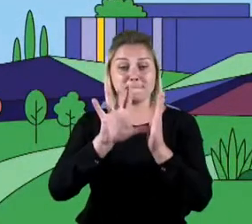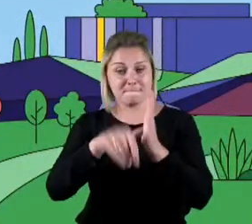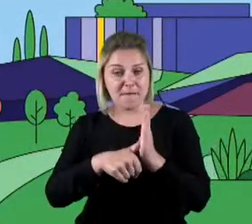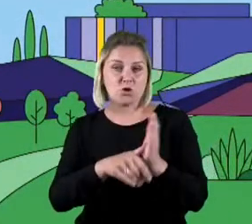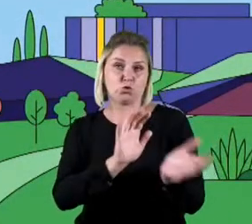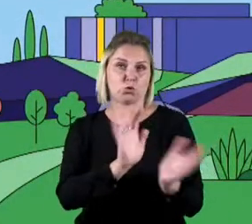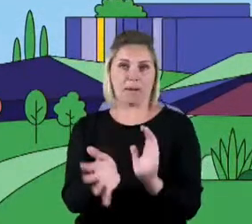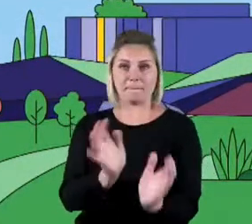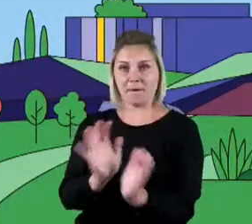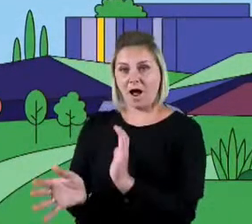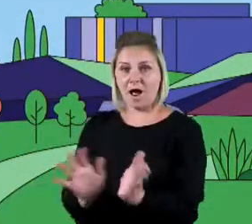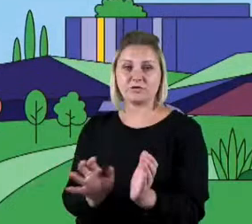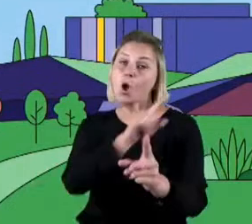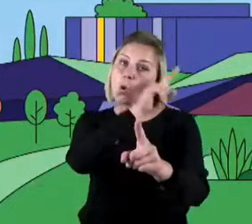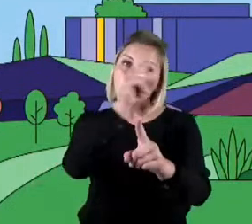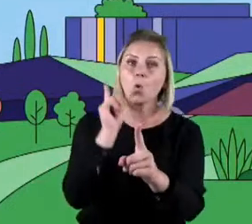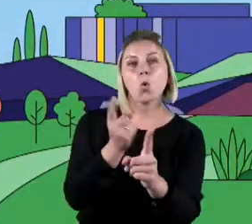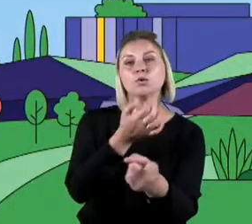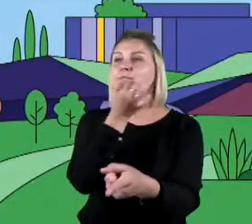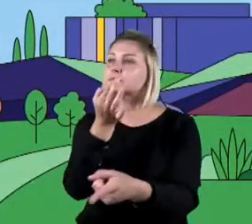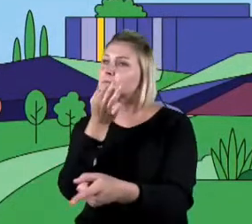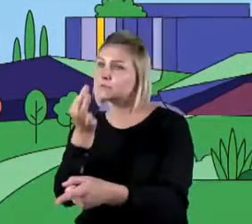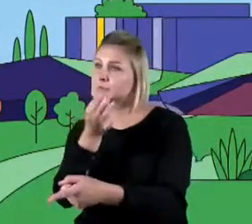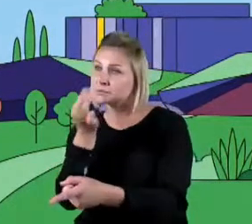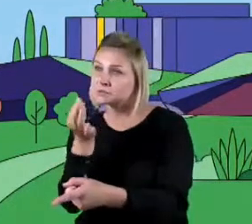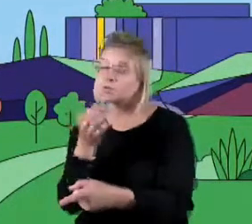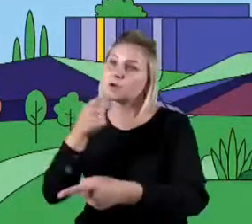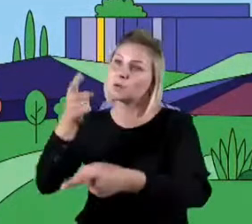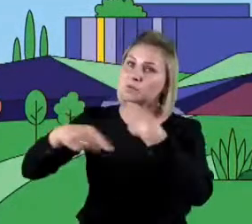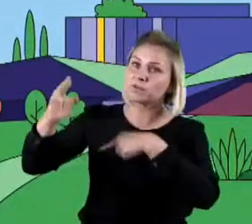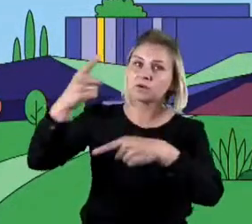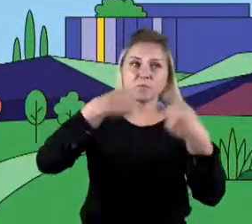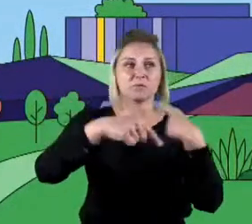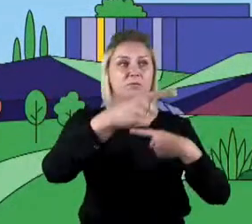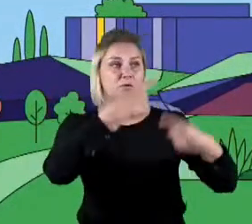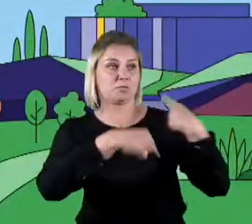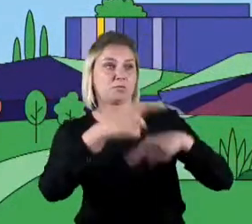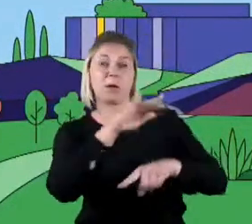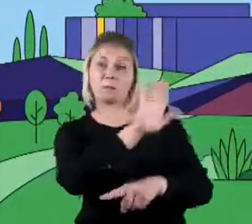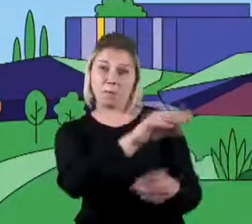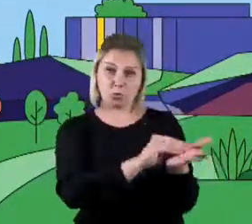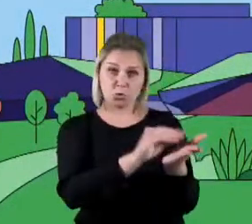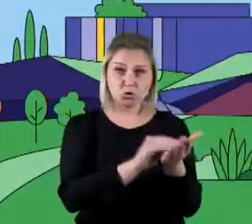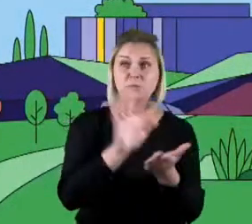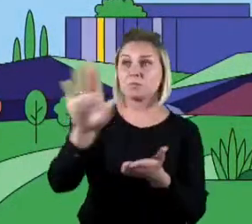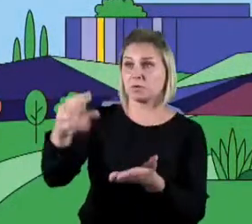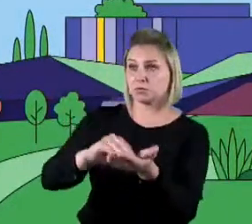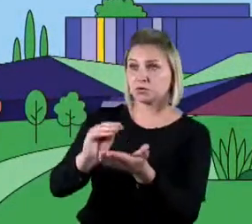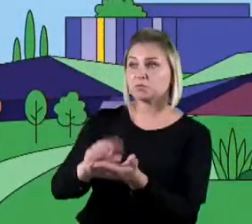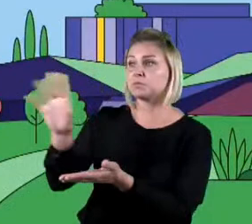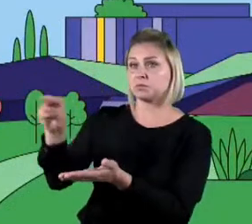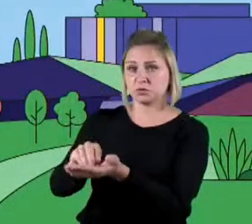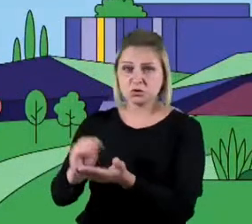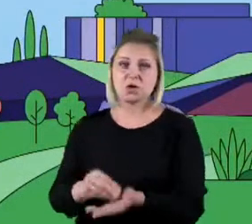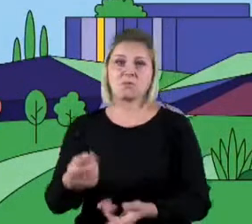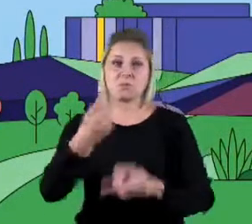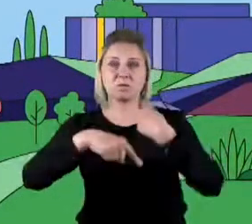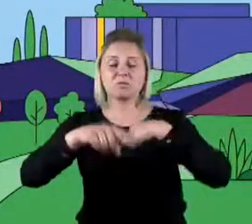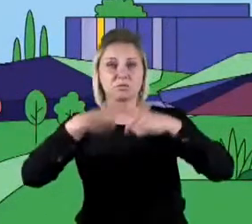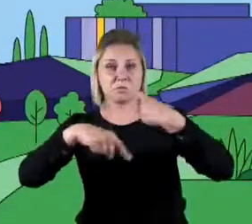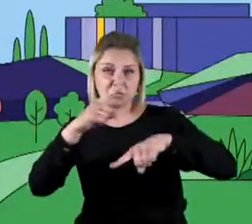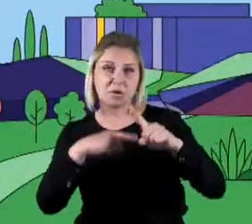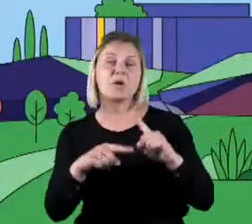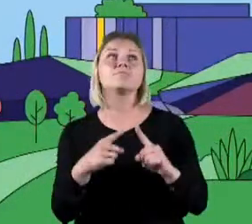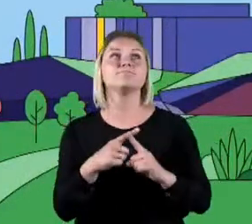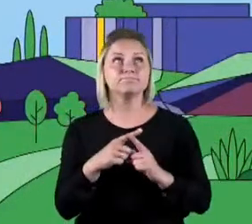Cuida. Medellin is looking after me, and in this program, people were sharing information about themselves, sharing